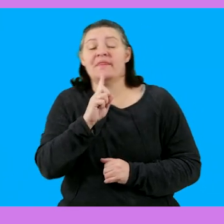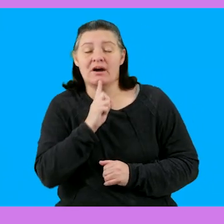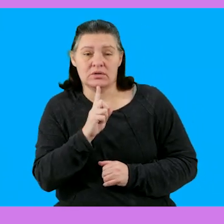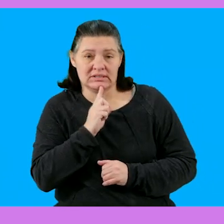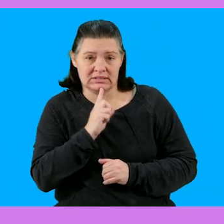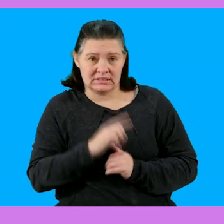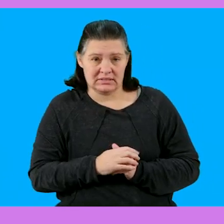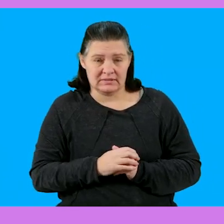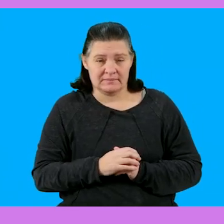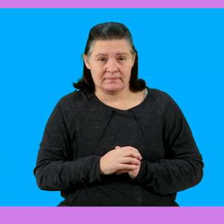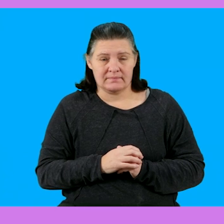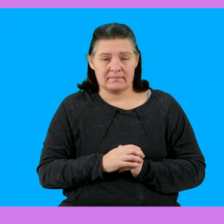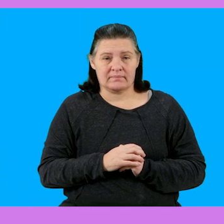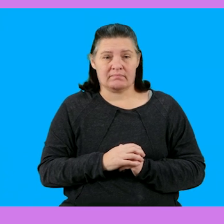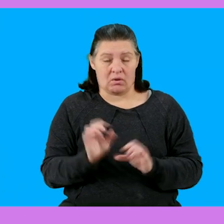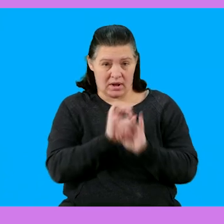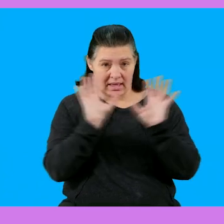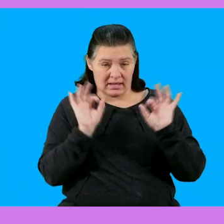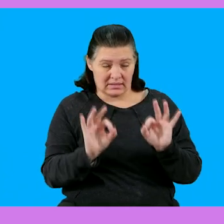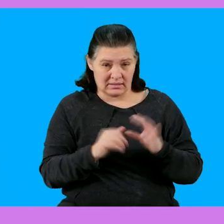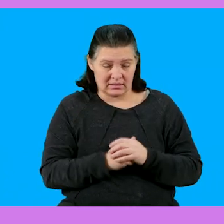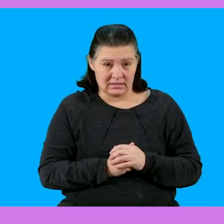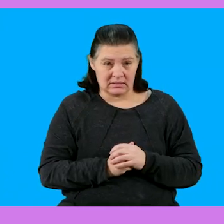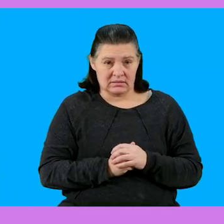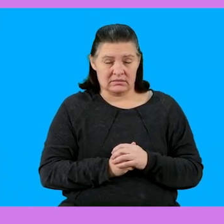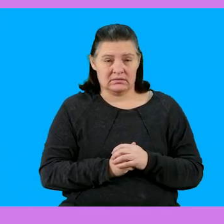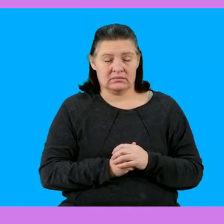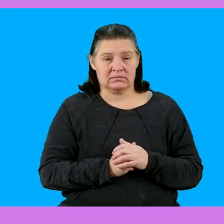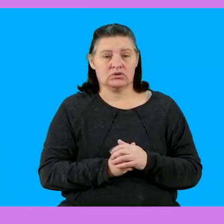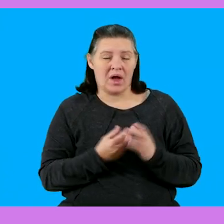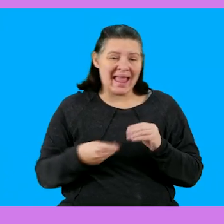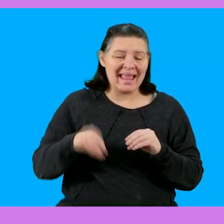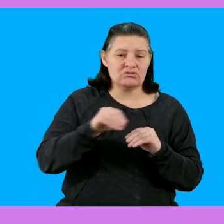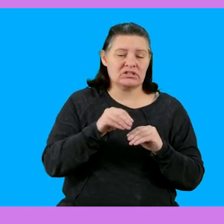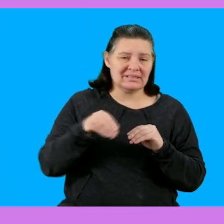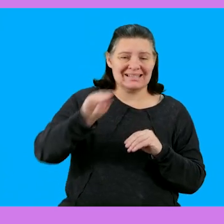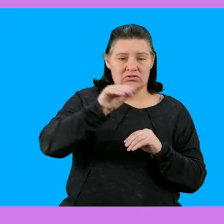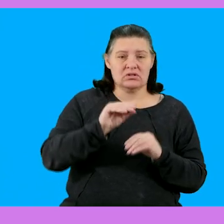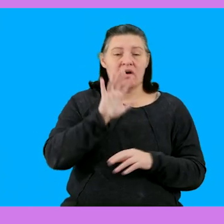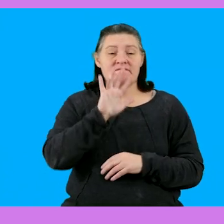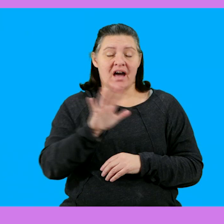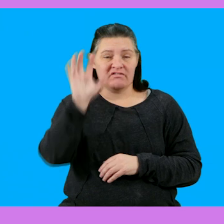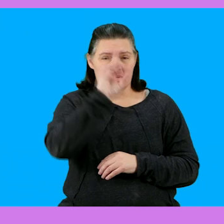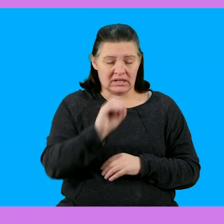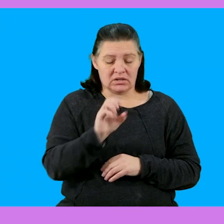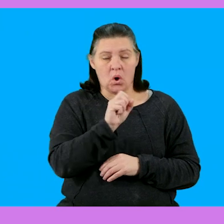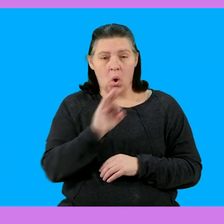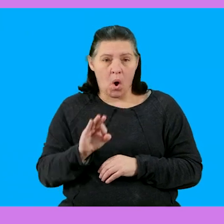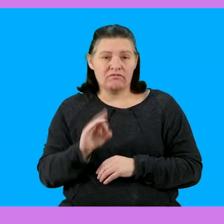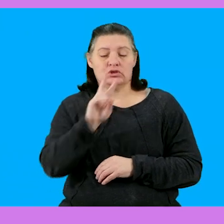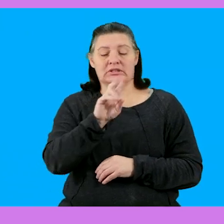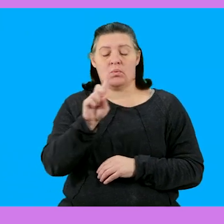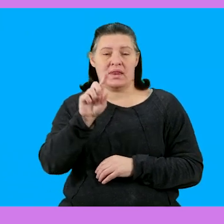it's on the 21,000 rand. Guys, are we clear? Remember, it's interest upon interest. So 5%